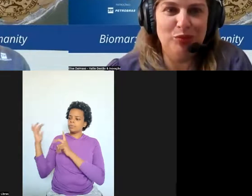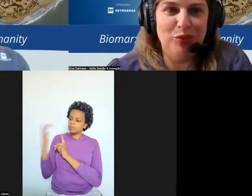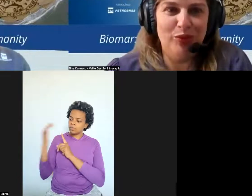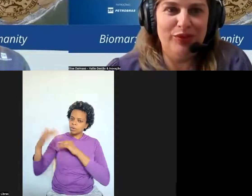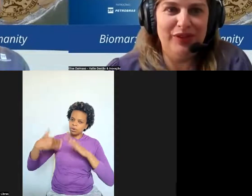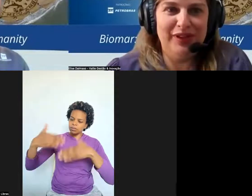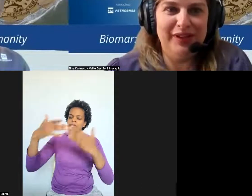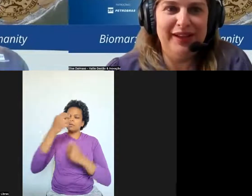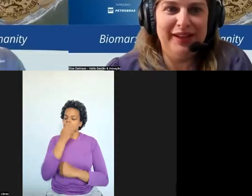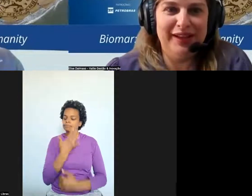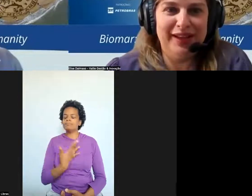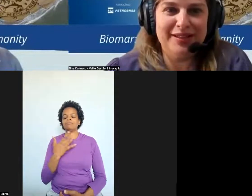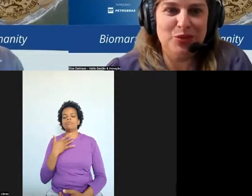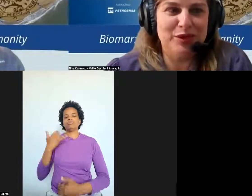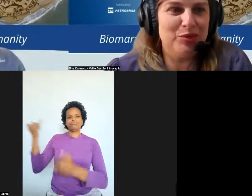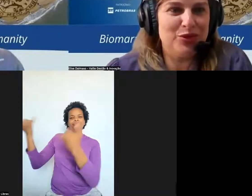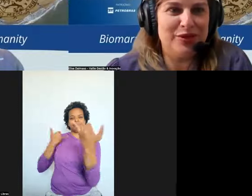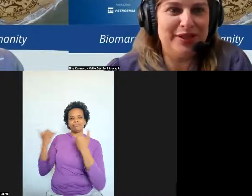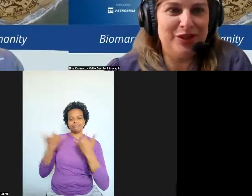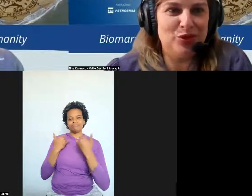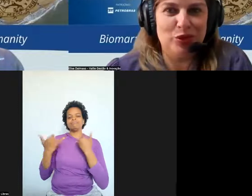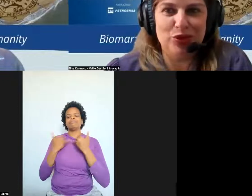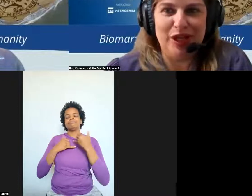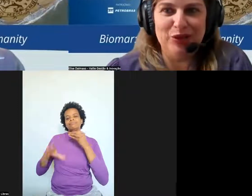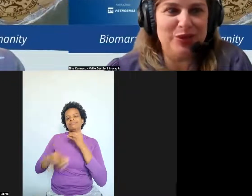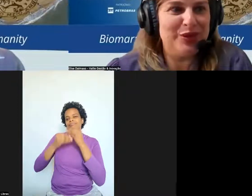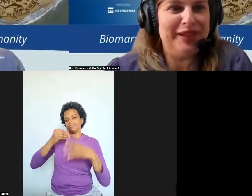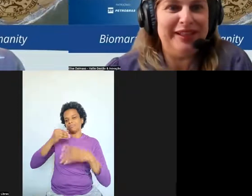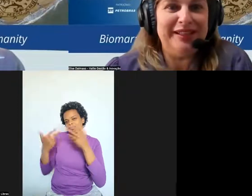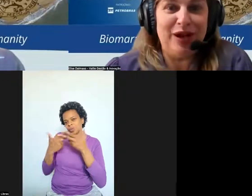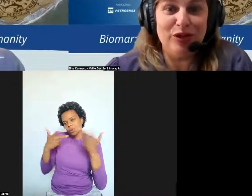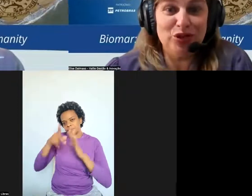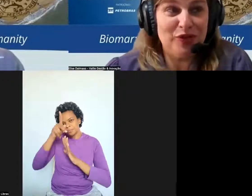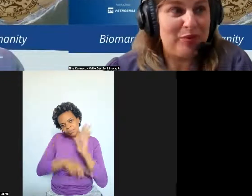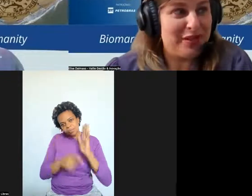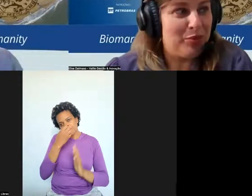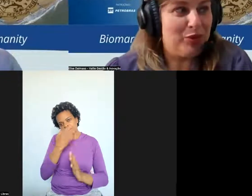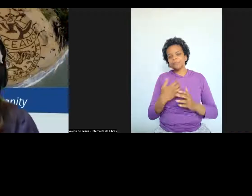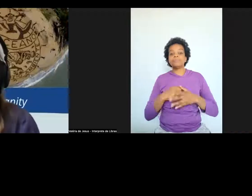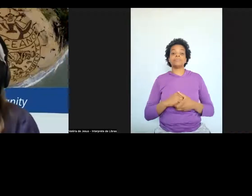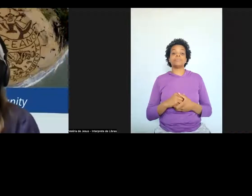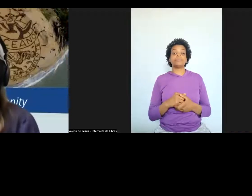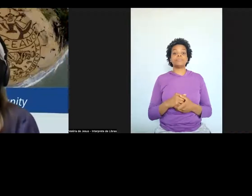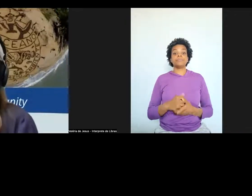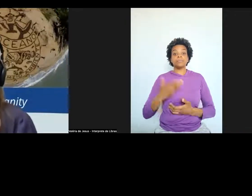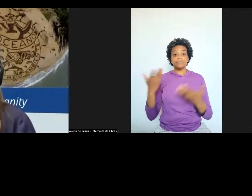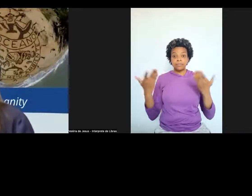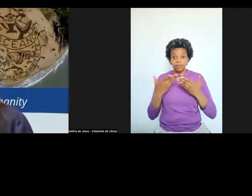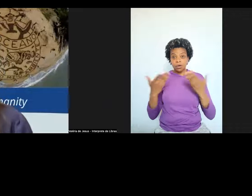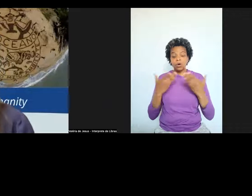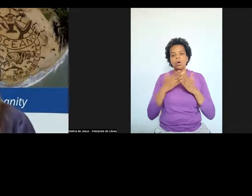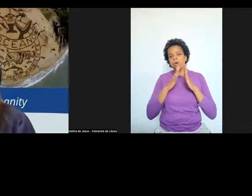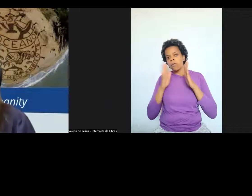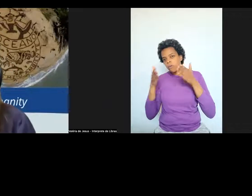influence this entire process. It's great to hear your contributions and from all those